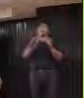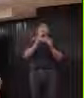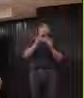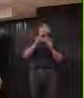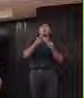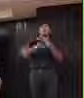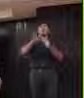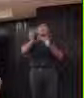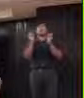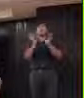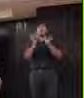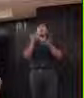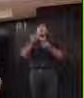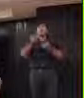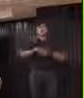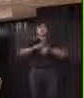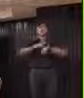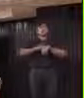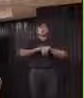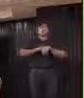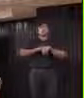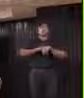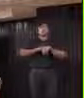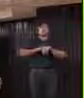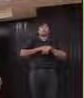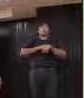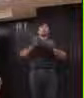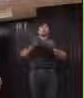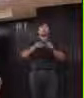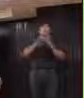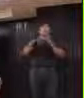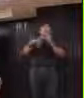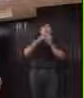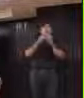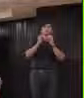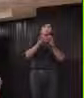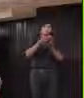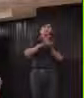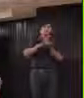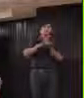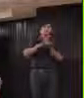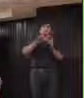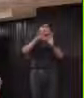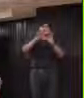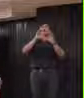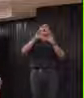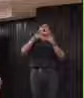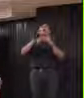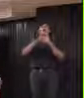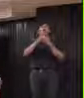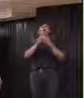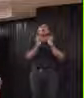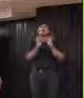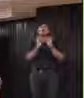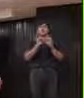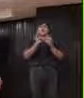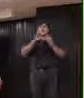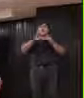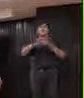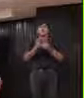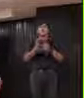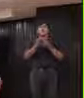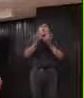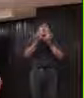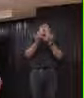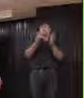qualify in today's times, they could not qualify to be a part of the basic structure of the Constitution. I mean, how is it possible